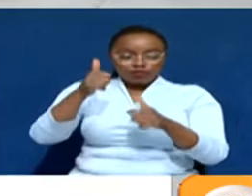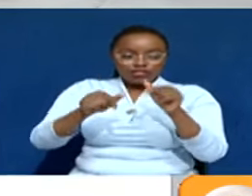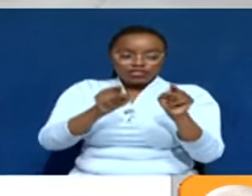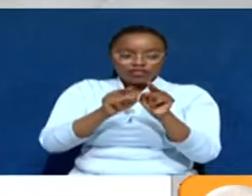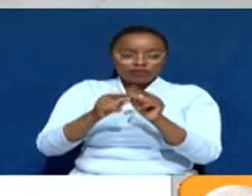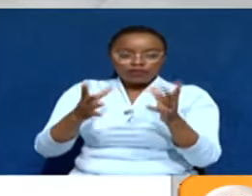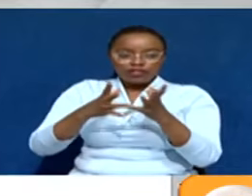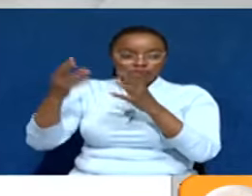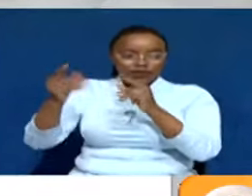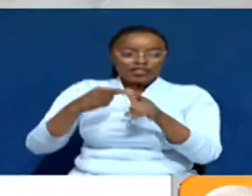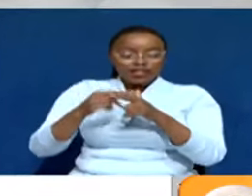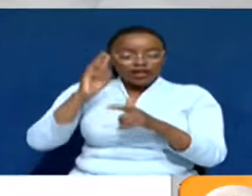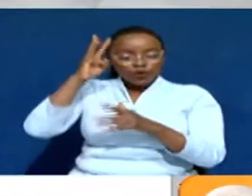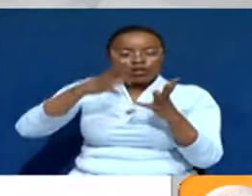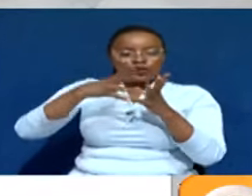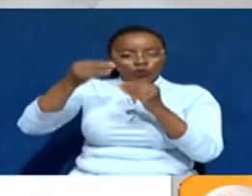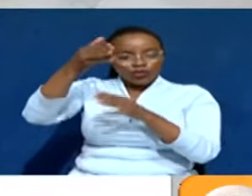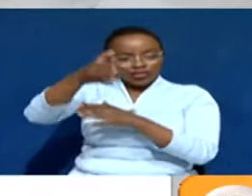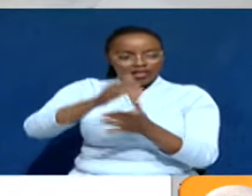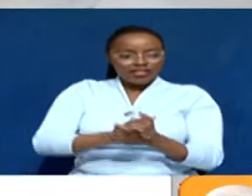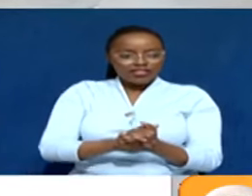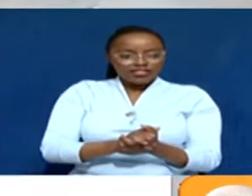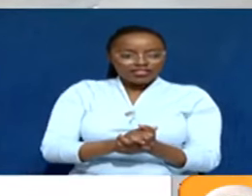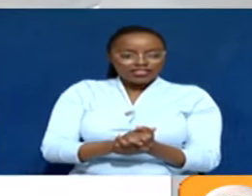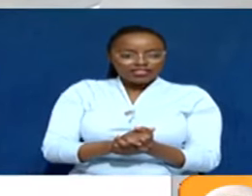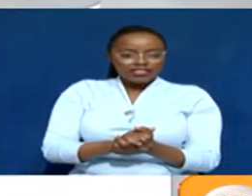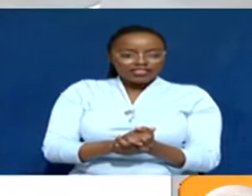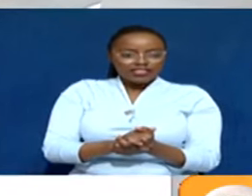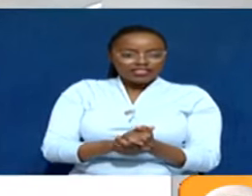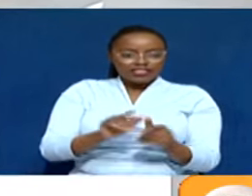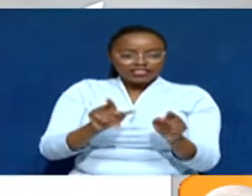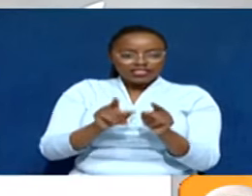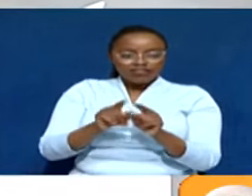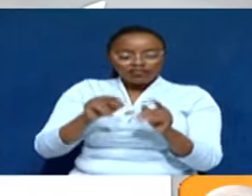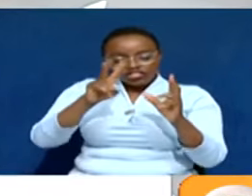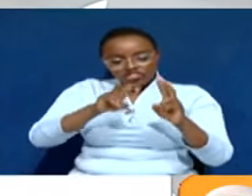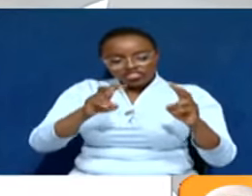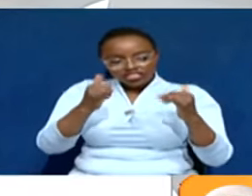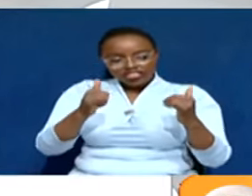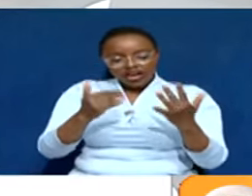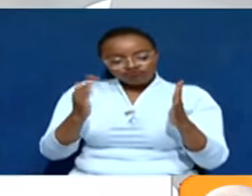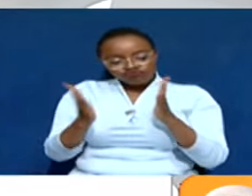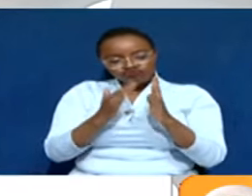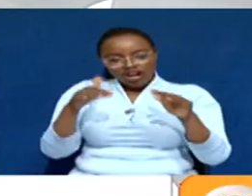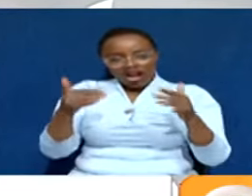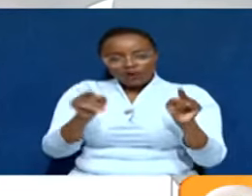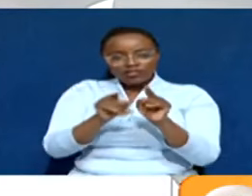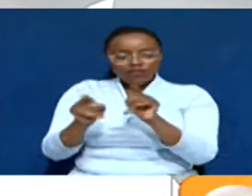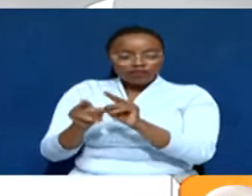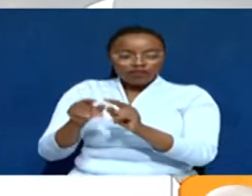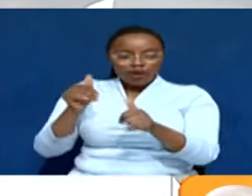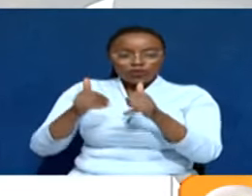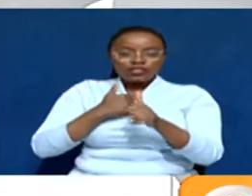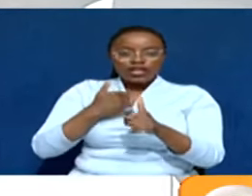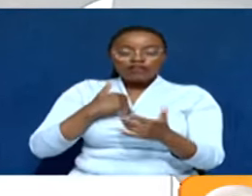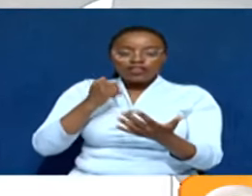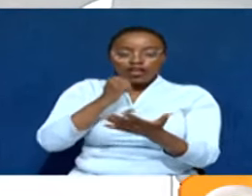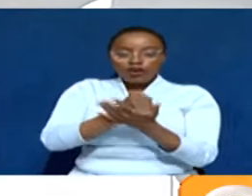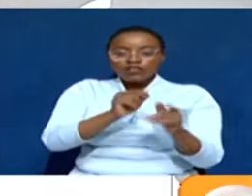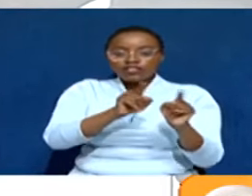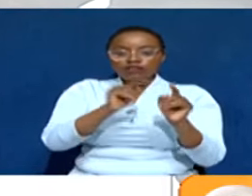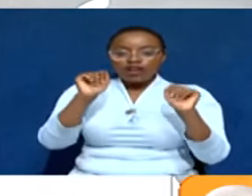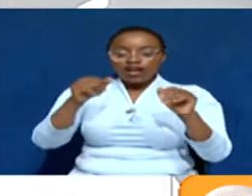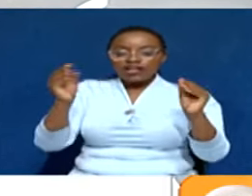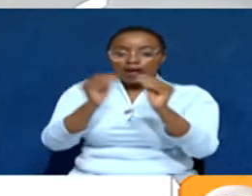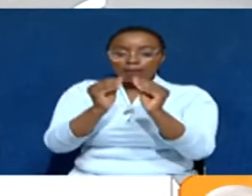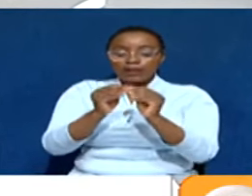time we'll go there. We'll go. I'll be there. So should I now check his diary, guys? Yes. We'll put you in touch with his office, okay? And you guys can